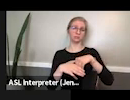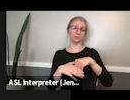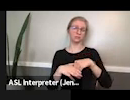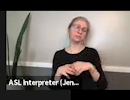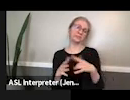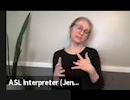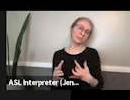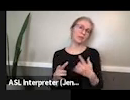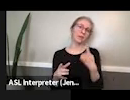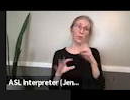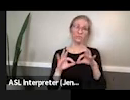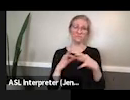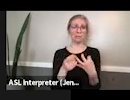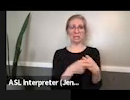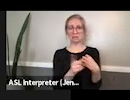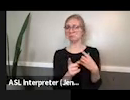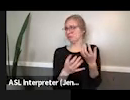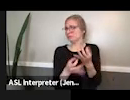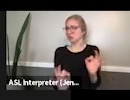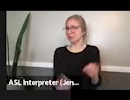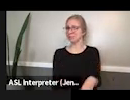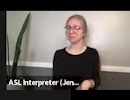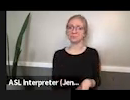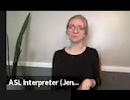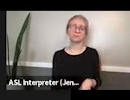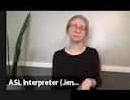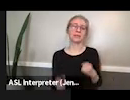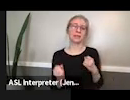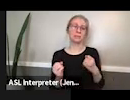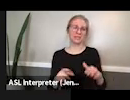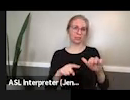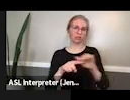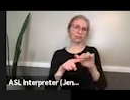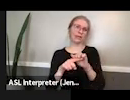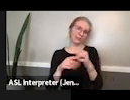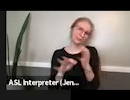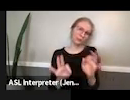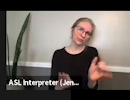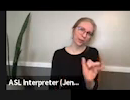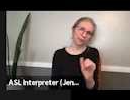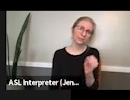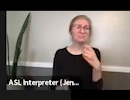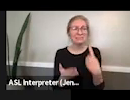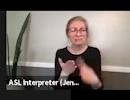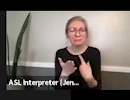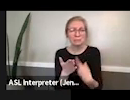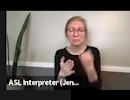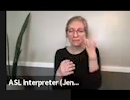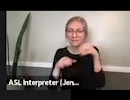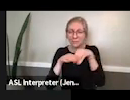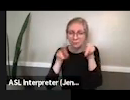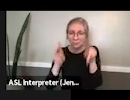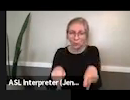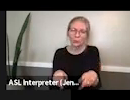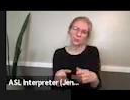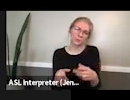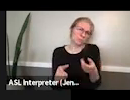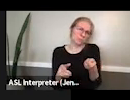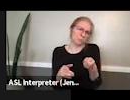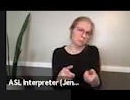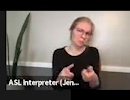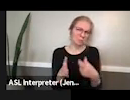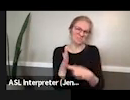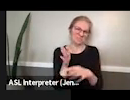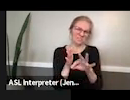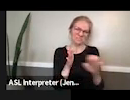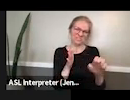for families are completely free. A lot of our trainings are free. Sometimes if it's in person, there's a small fee attached to it for service providers.